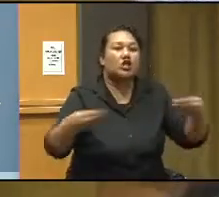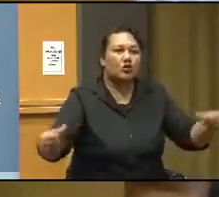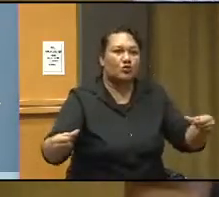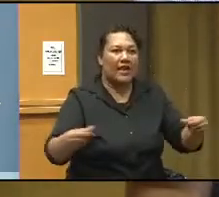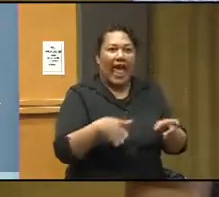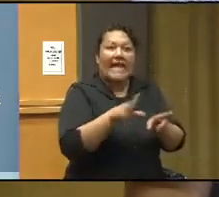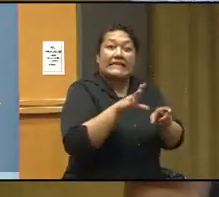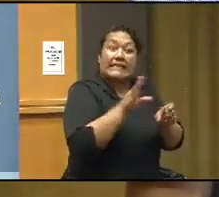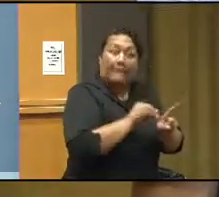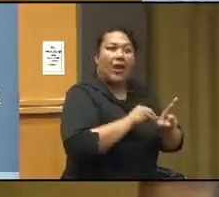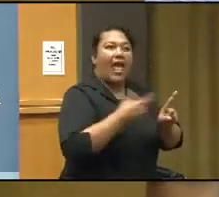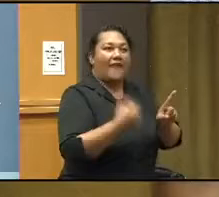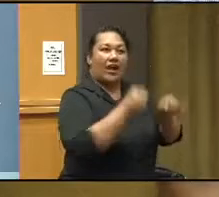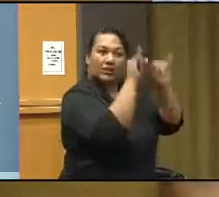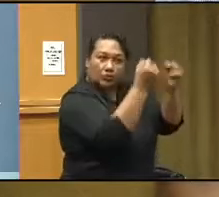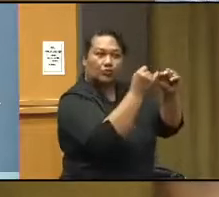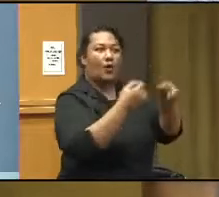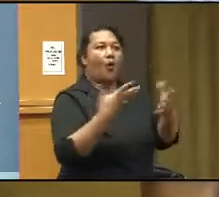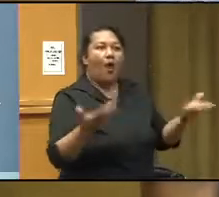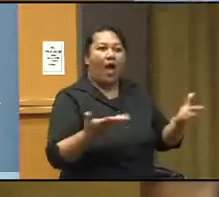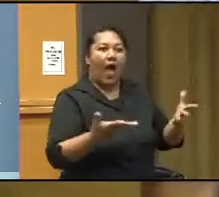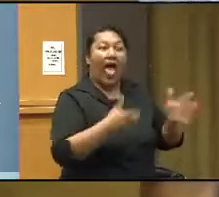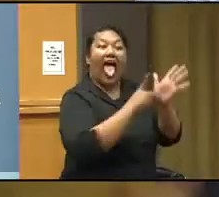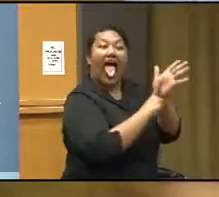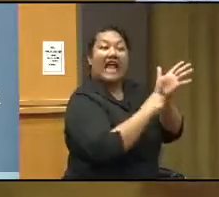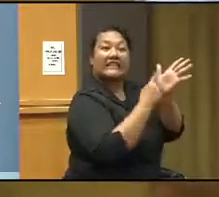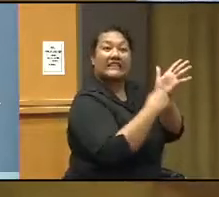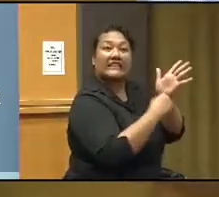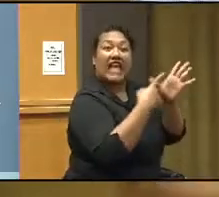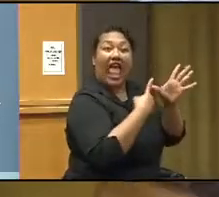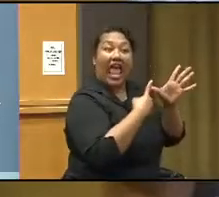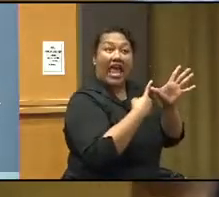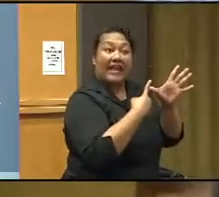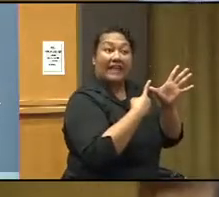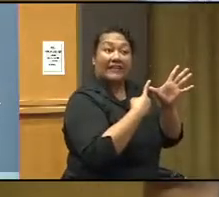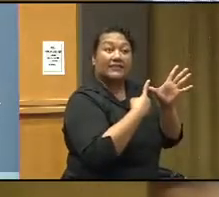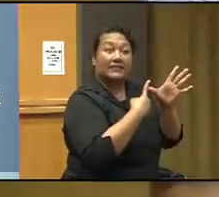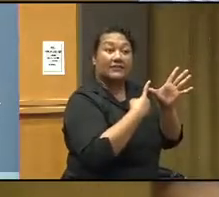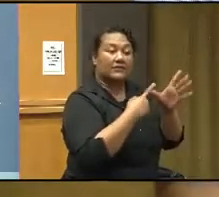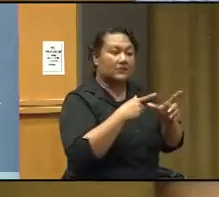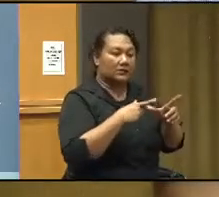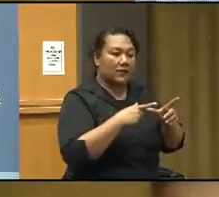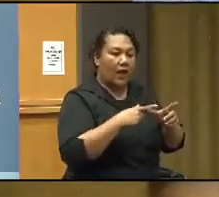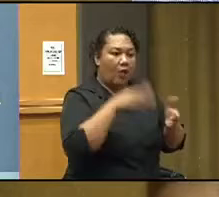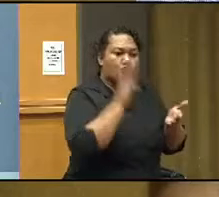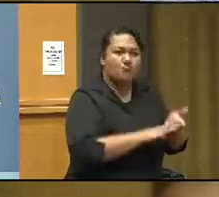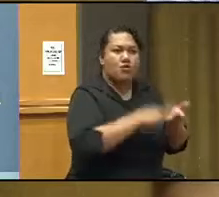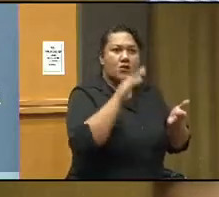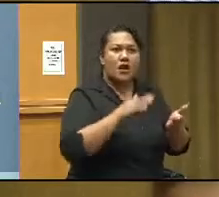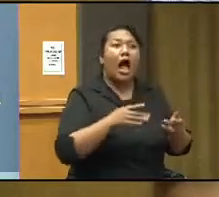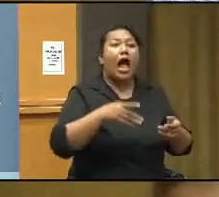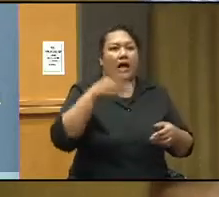where, a real situation where LTA, the land transport body, had booked a lady for not wearing a